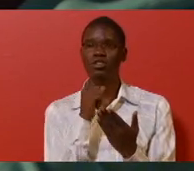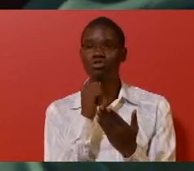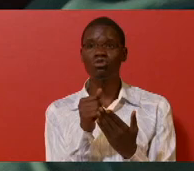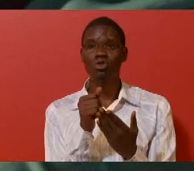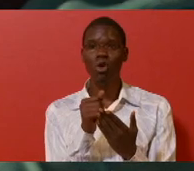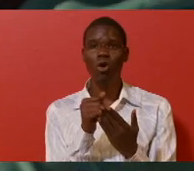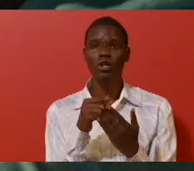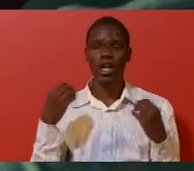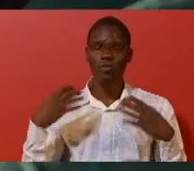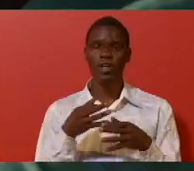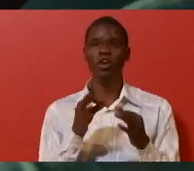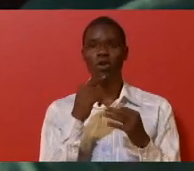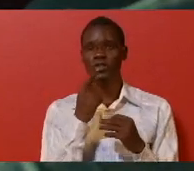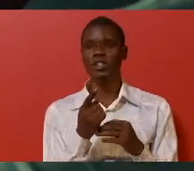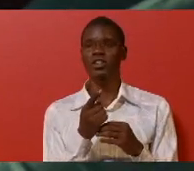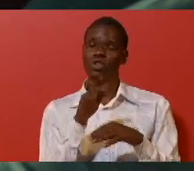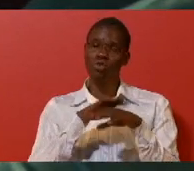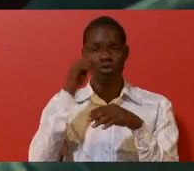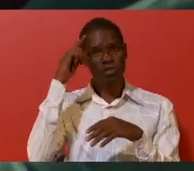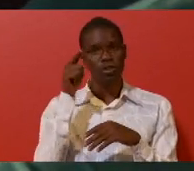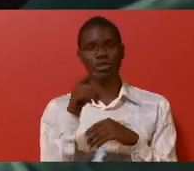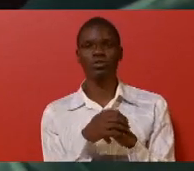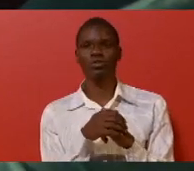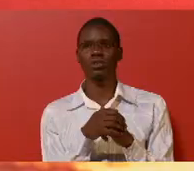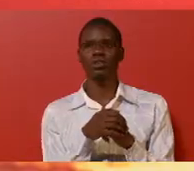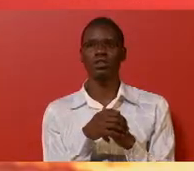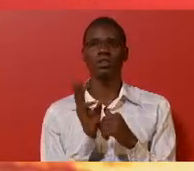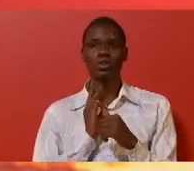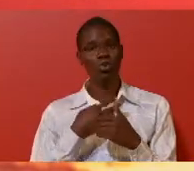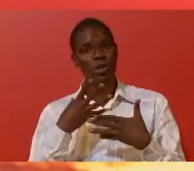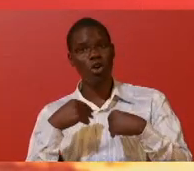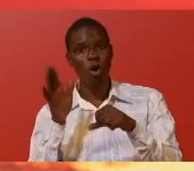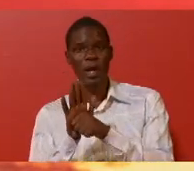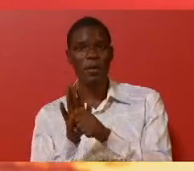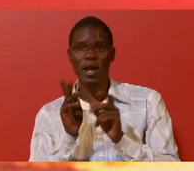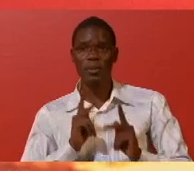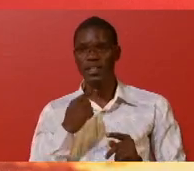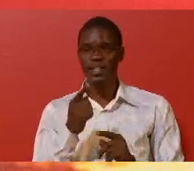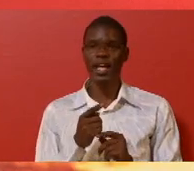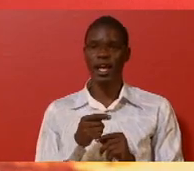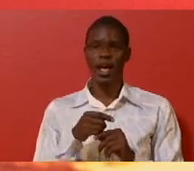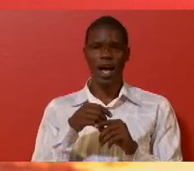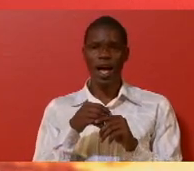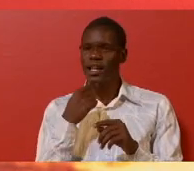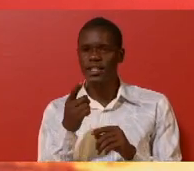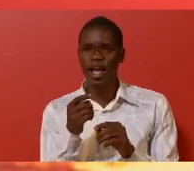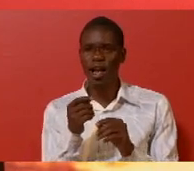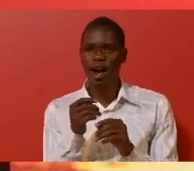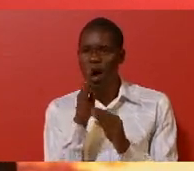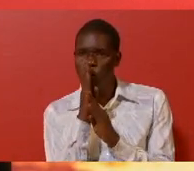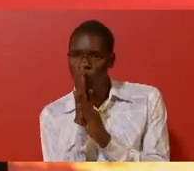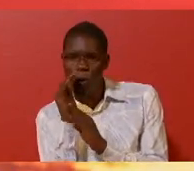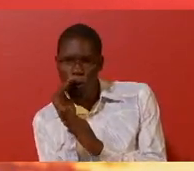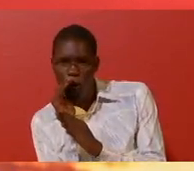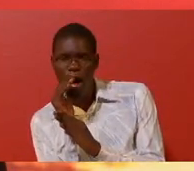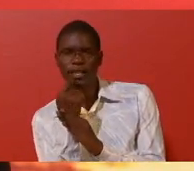it. Good for you. We go to many places and people, they can't say it. The